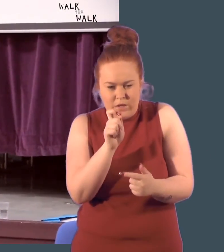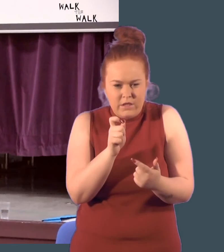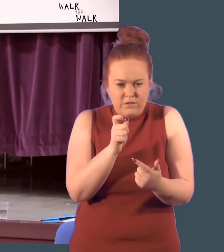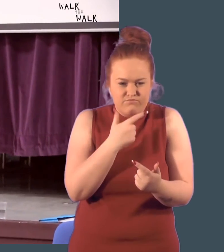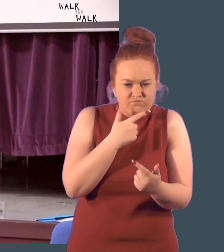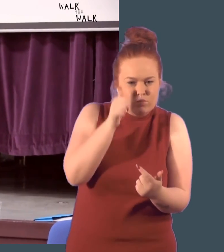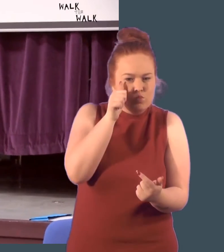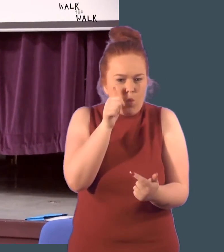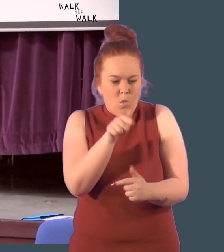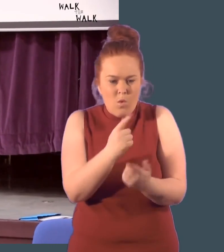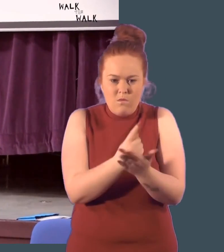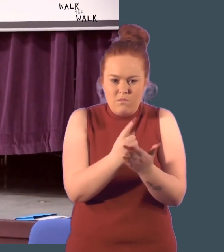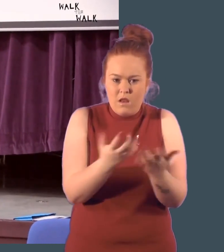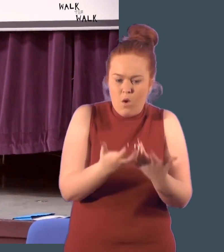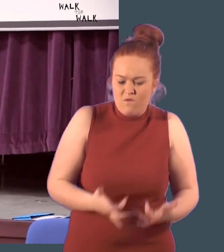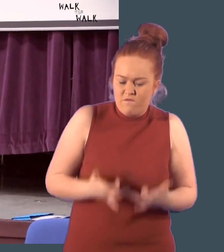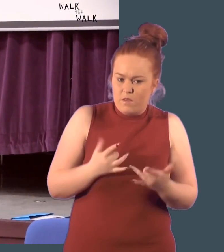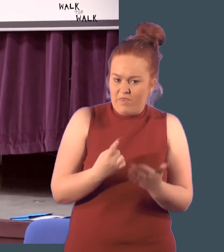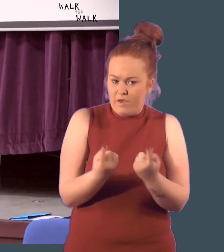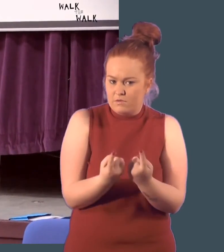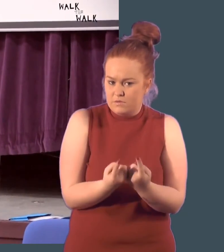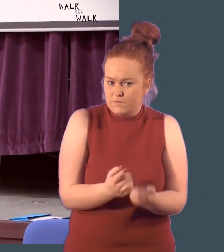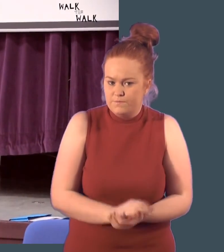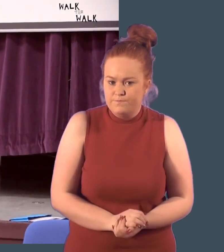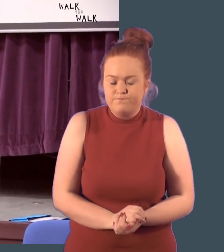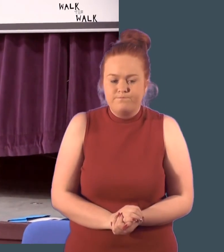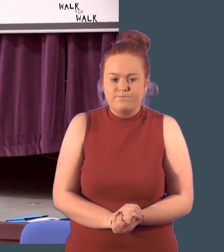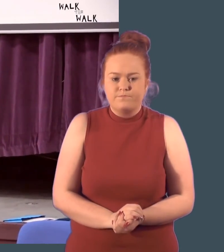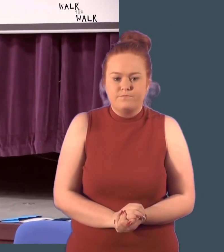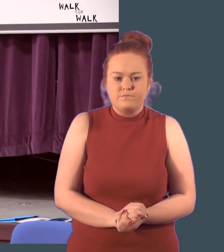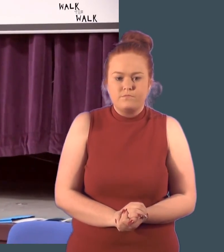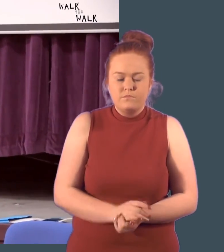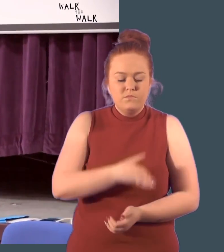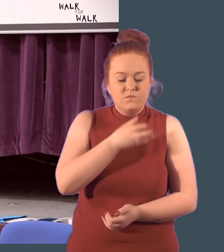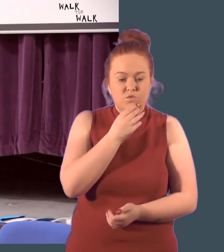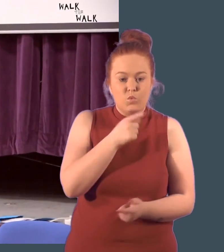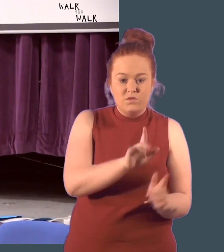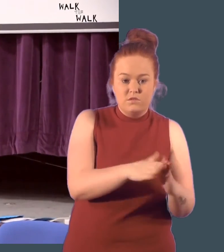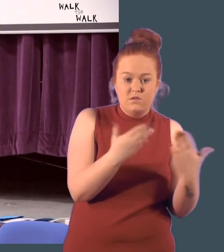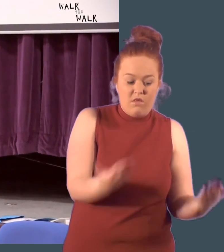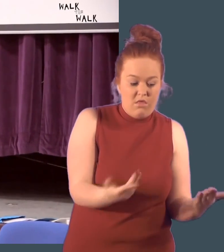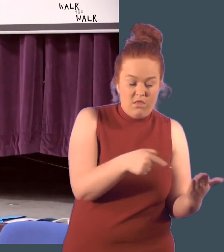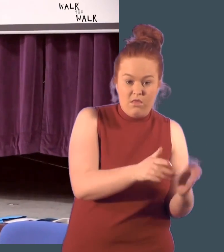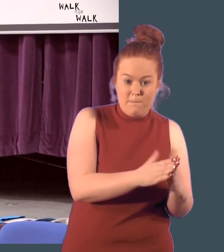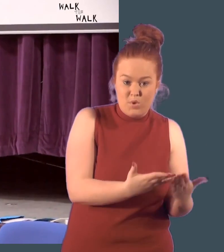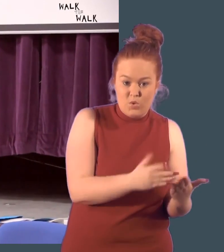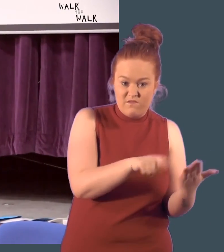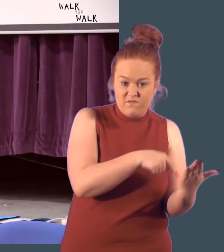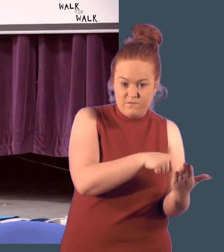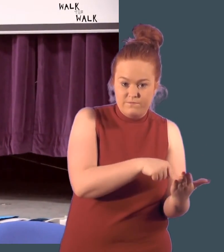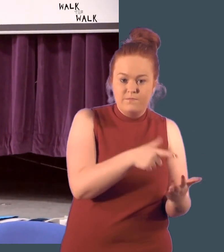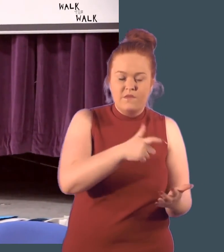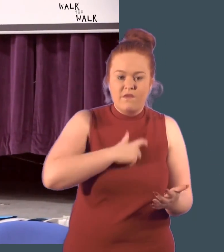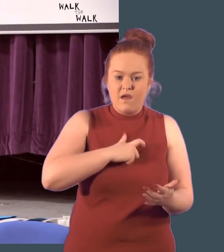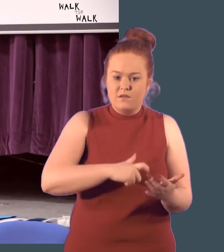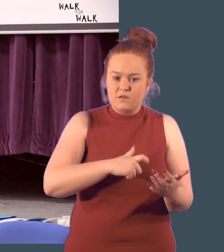flavour of who they are and how they feel about things. And you can use the character pages in the front of the book to help you as